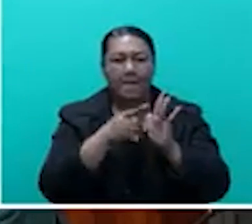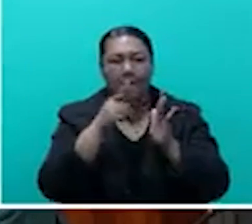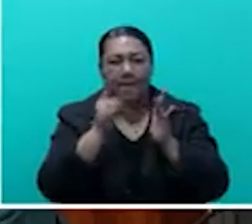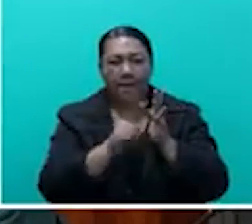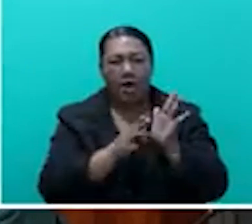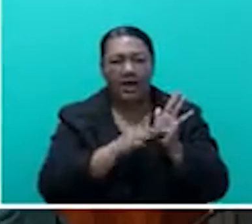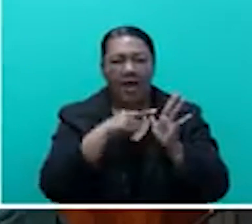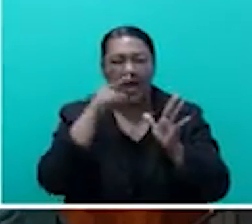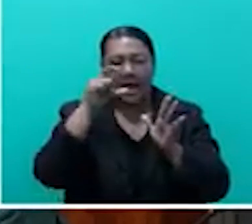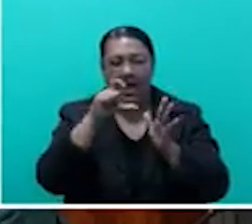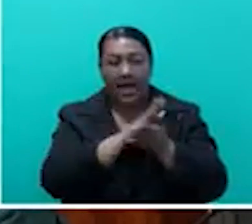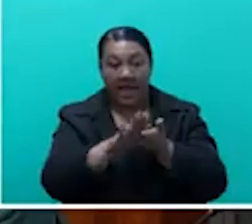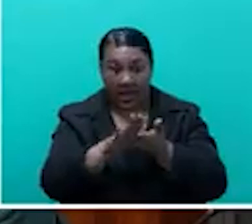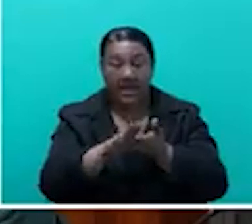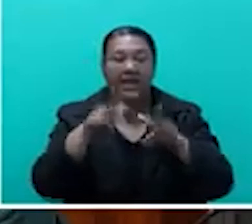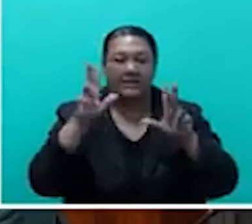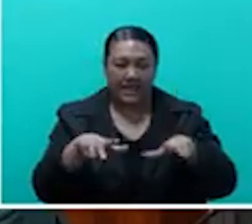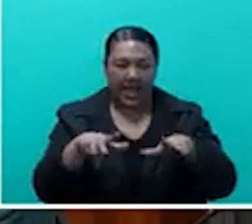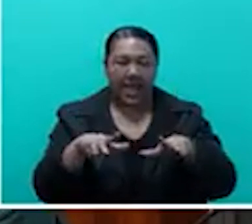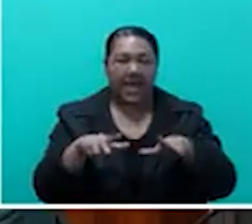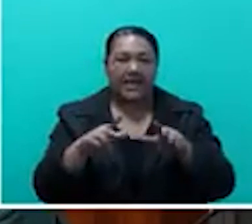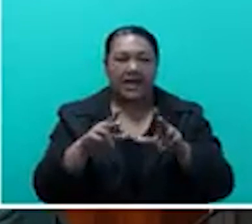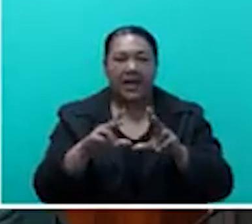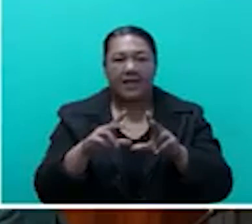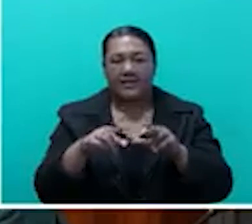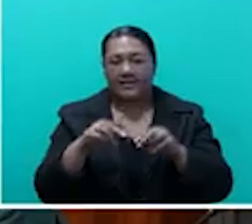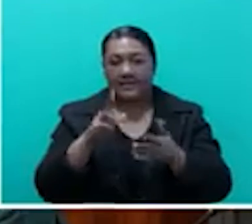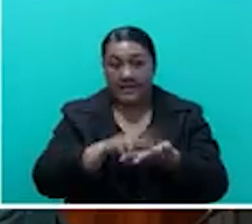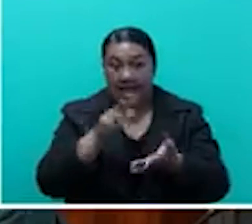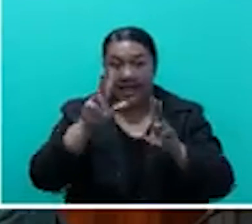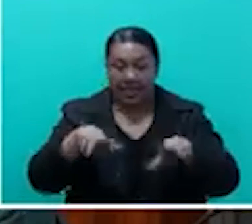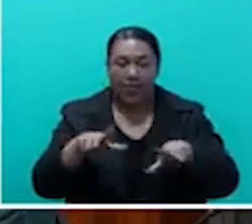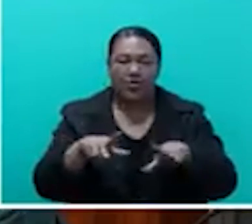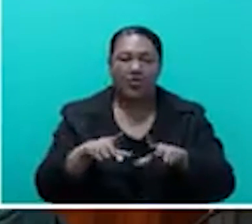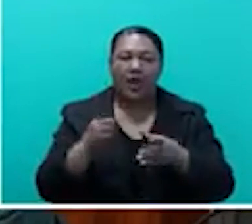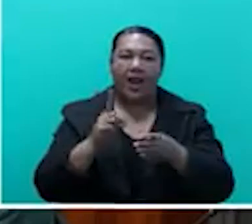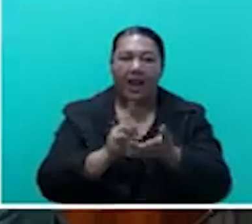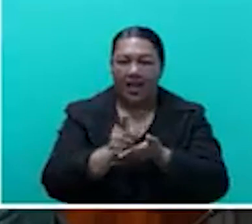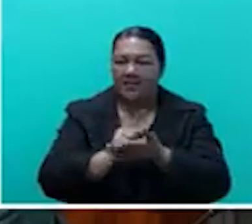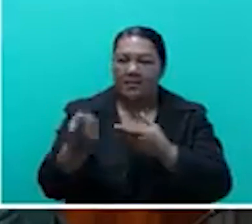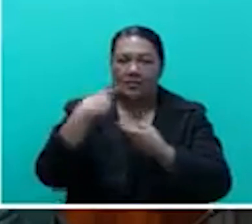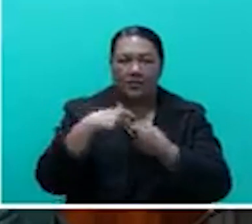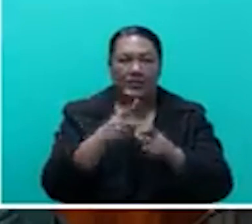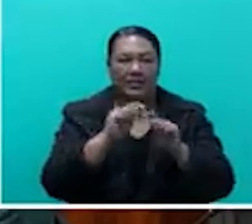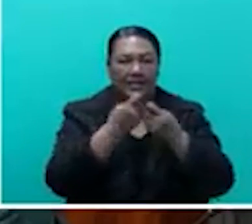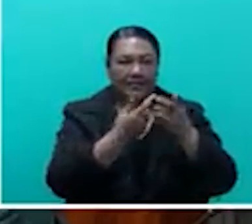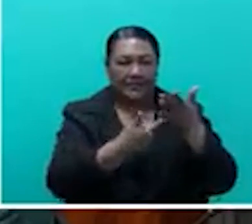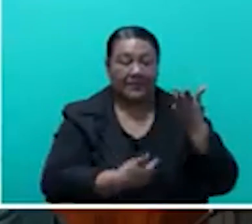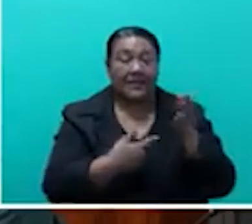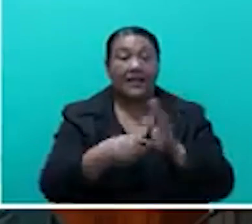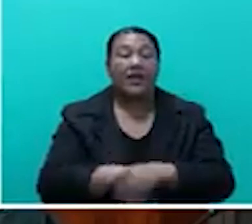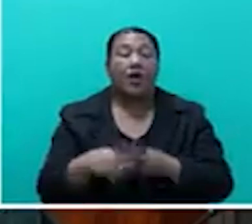sign MOU later to join the scheme. Mr. Speaker, sir, TSLS also came up with new